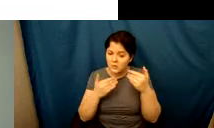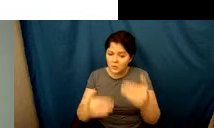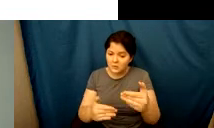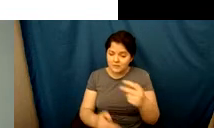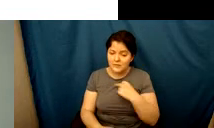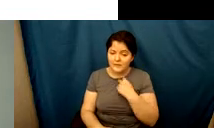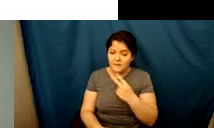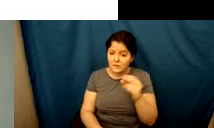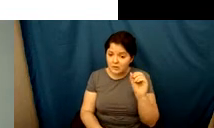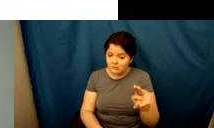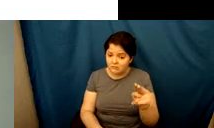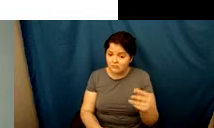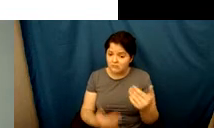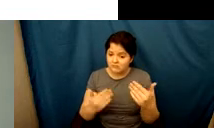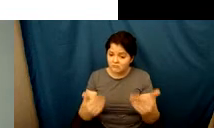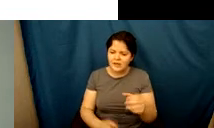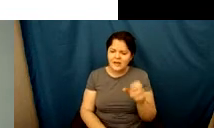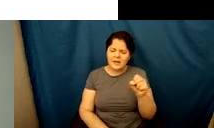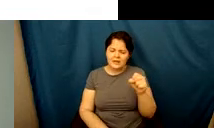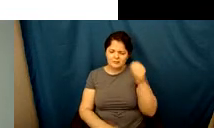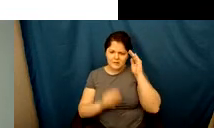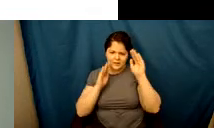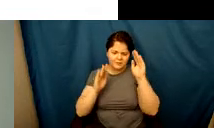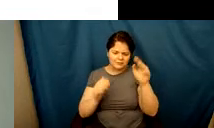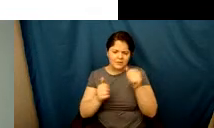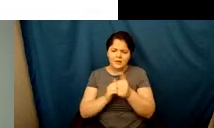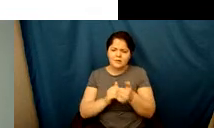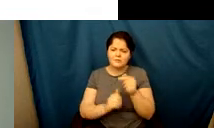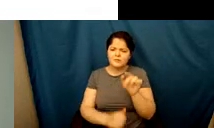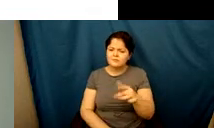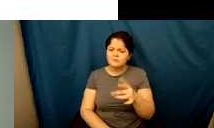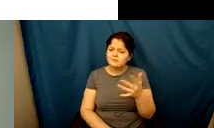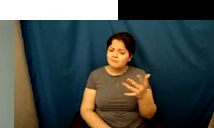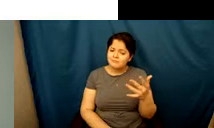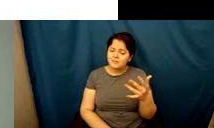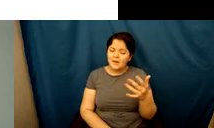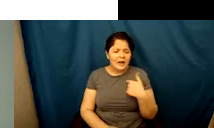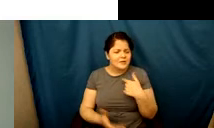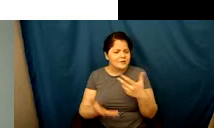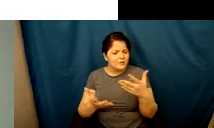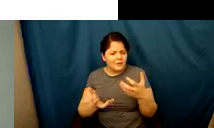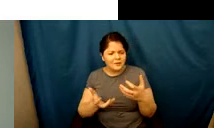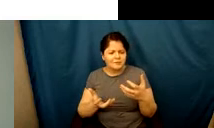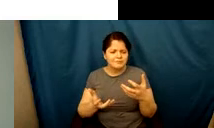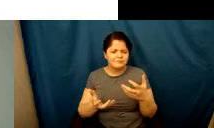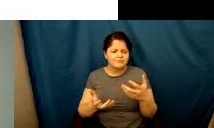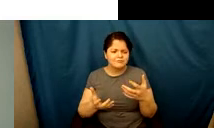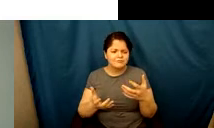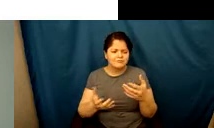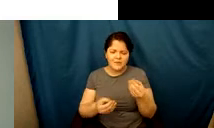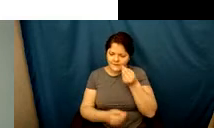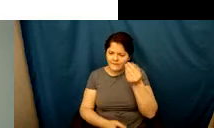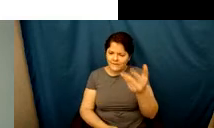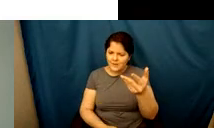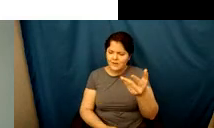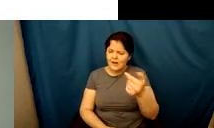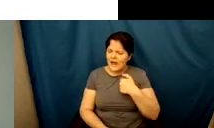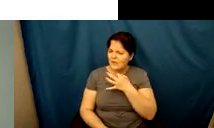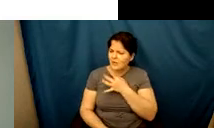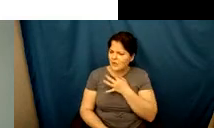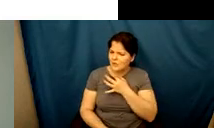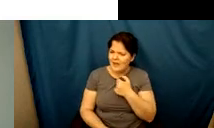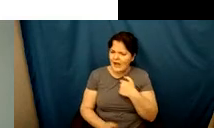yourself? Yes, hi, how you doing? Wanted to just let you guys know, and I was curious,